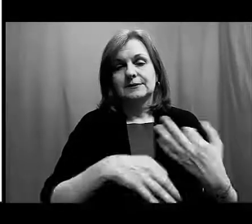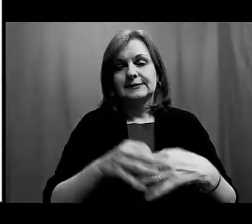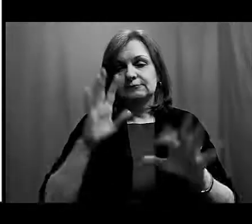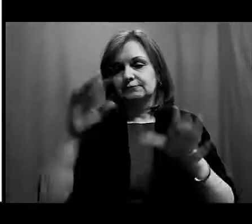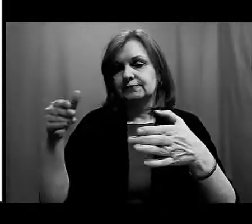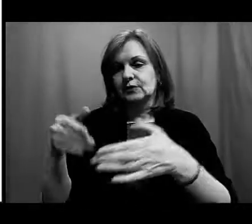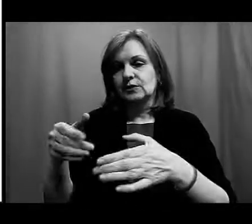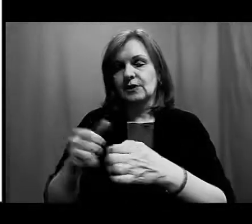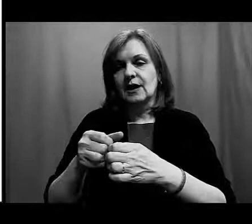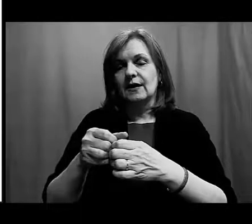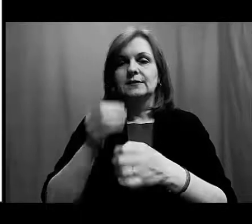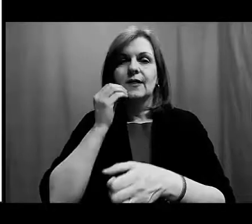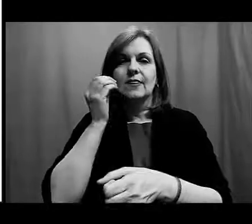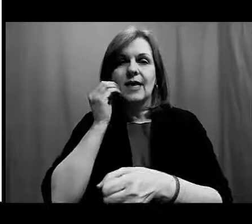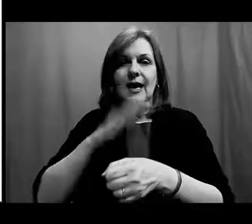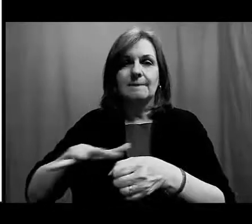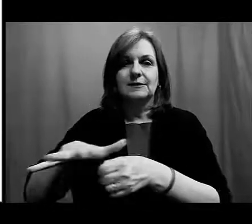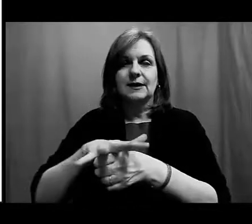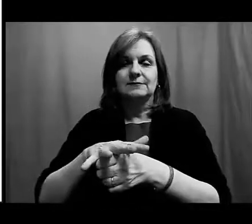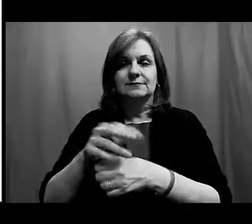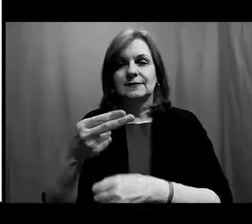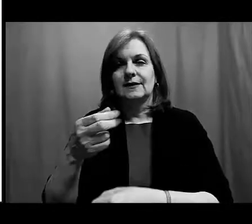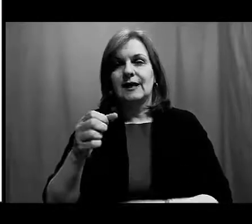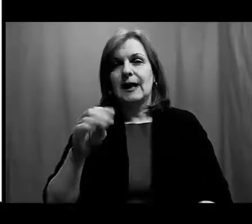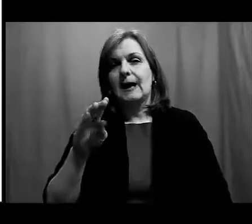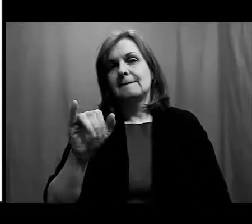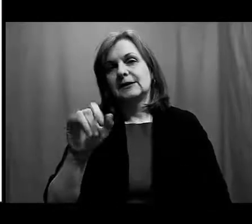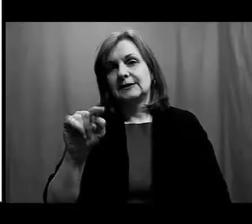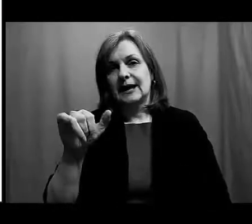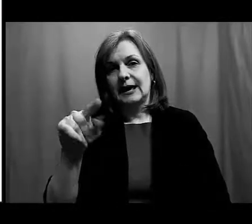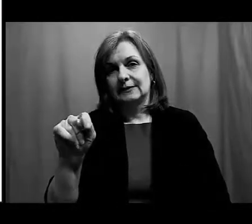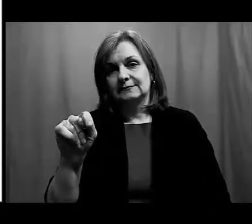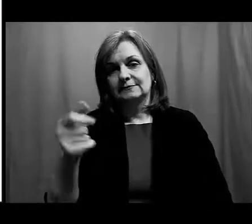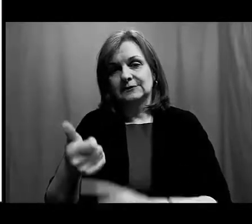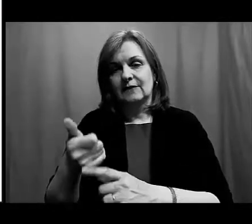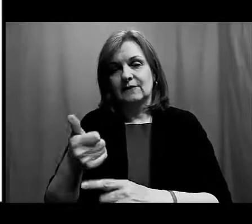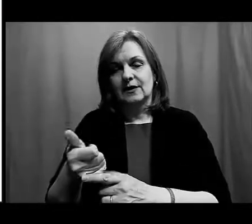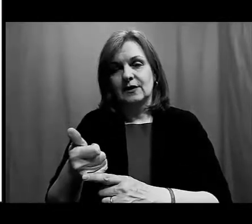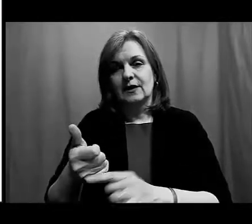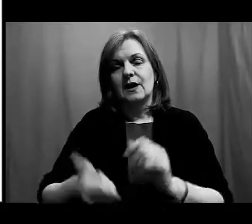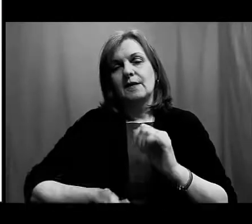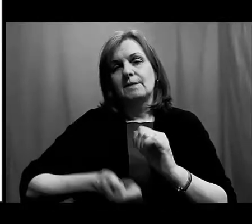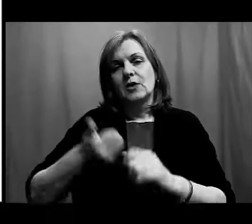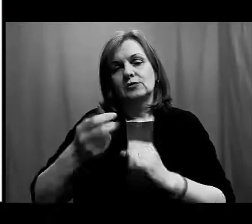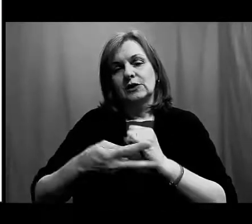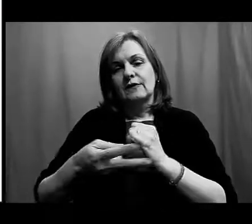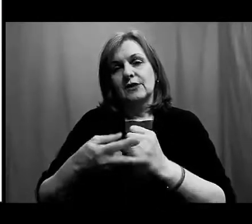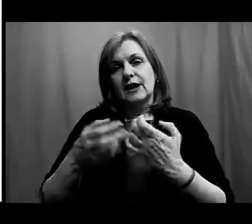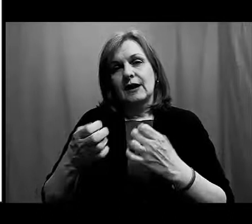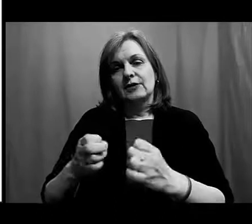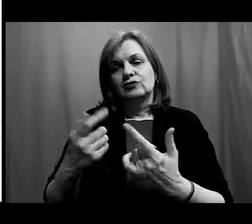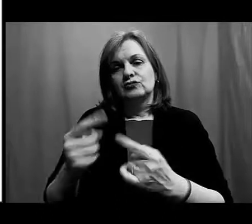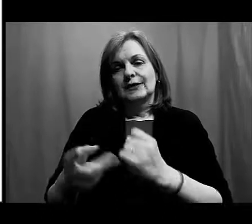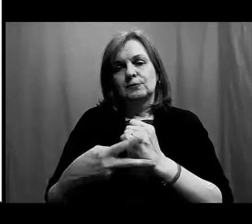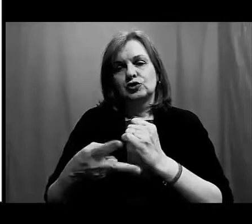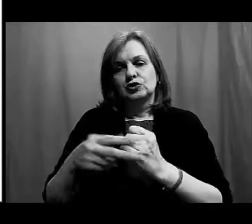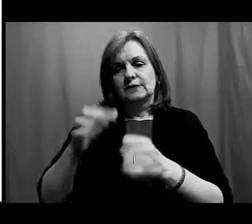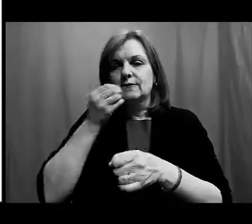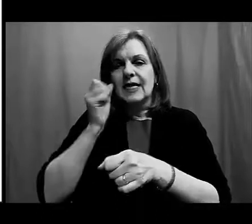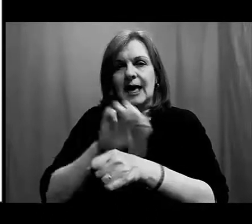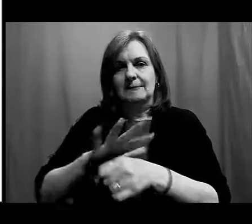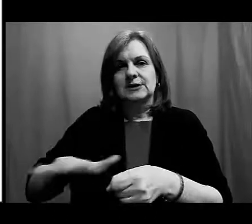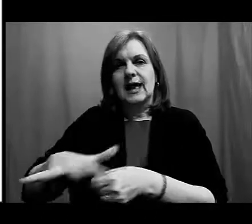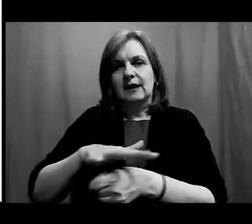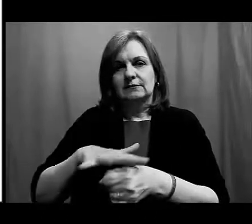but instead on the habitat itself. And so most conservation efforts that we see are actually focused on